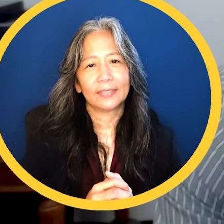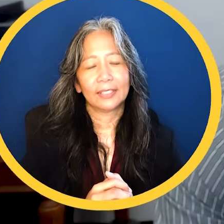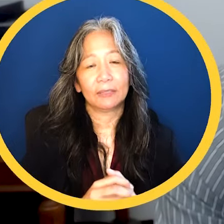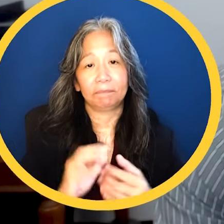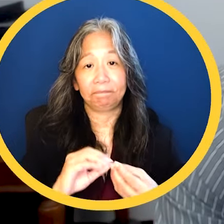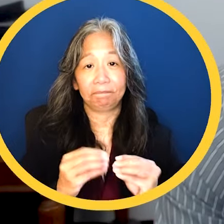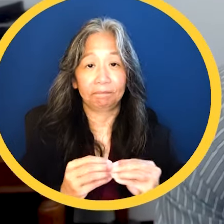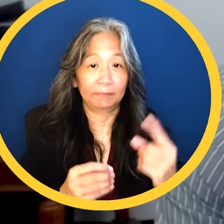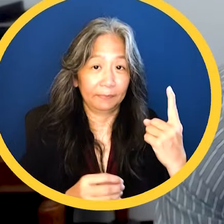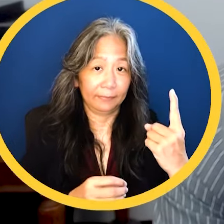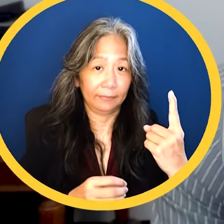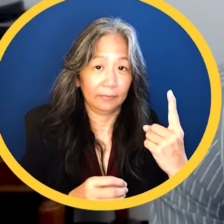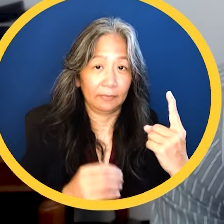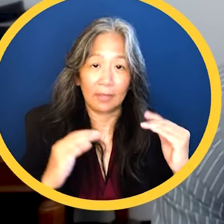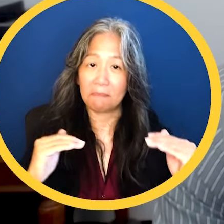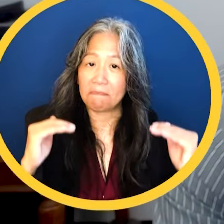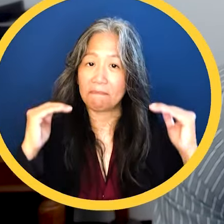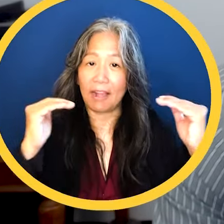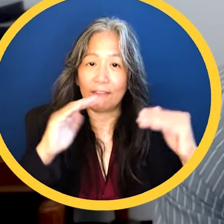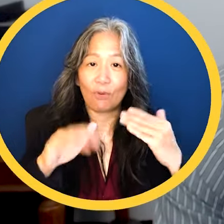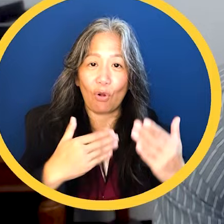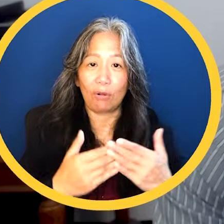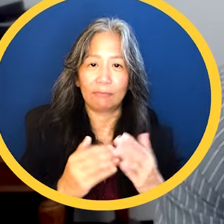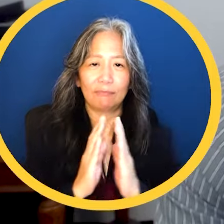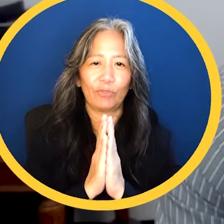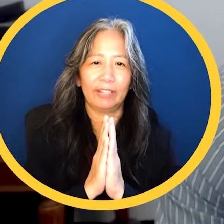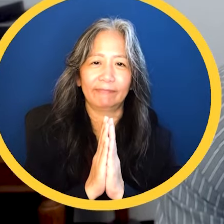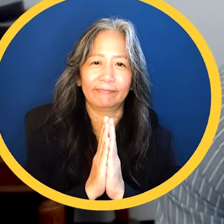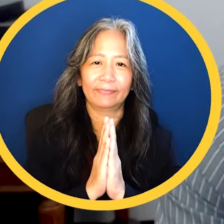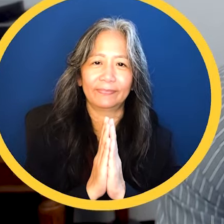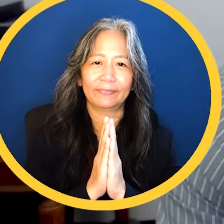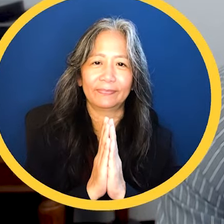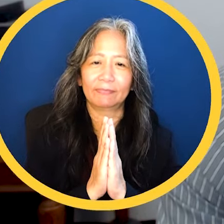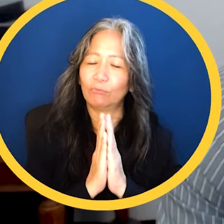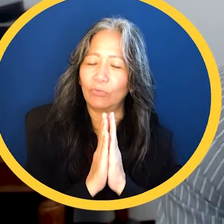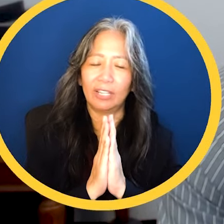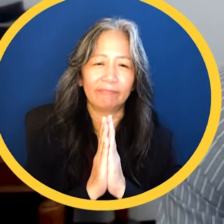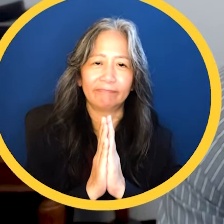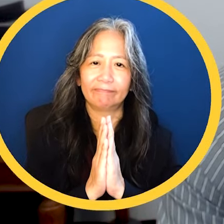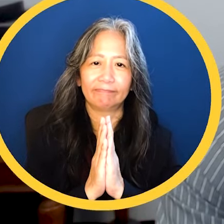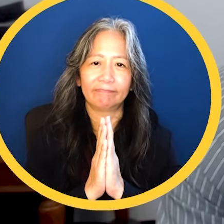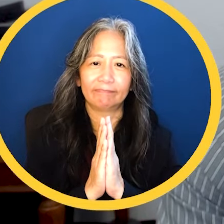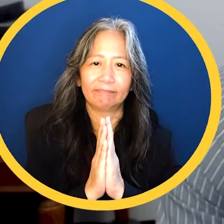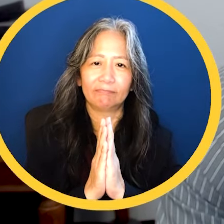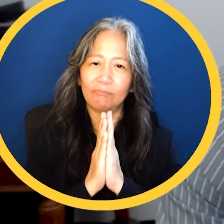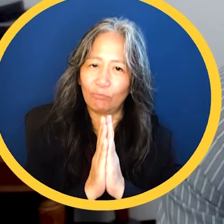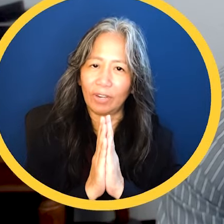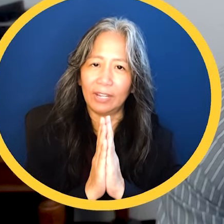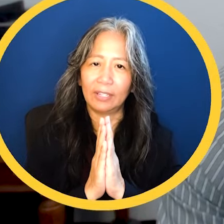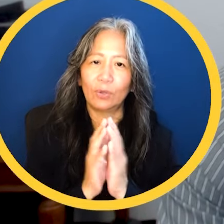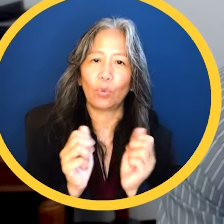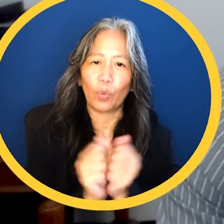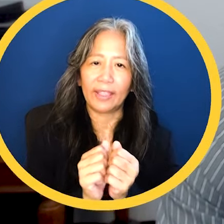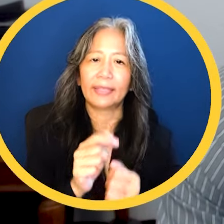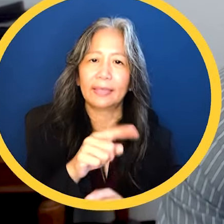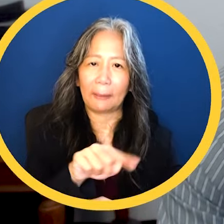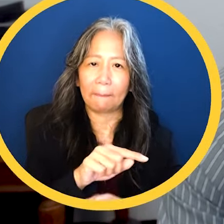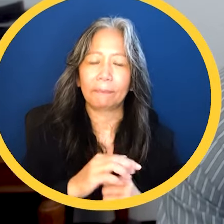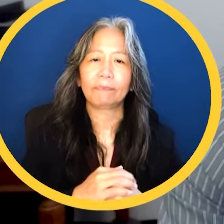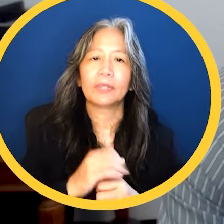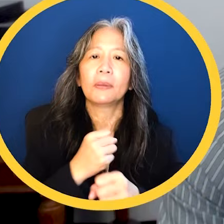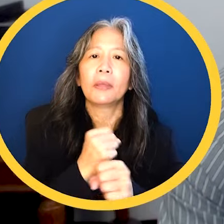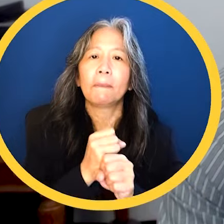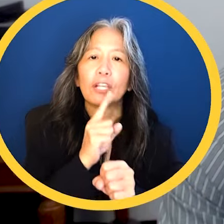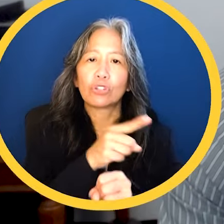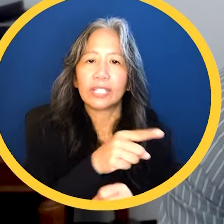Number one is above all, is pray, and pray with them. Make sure